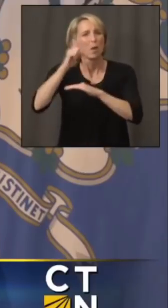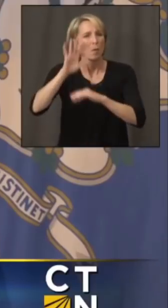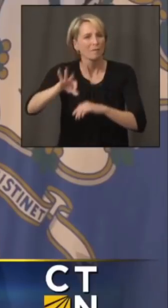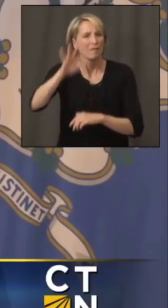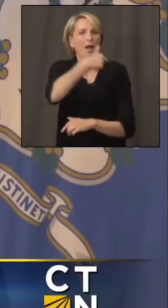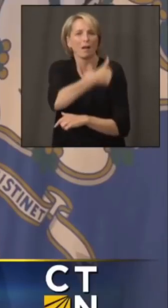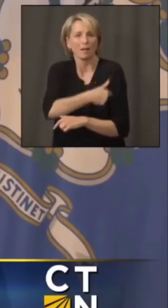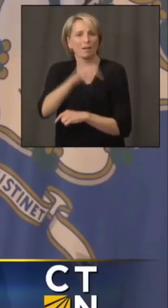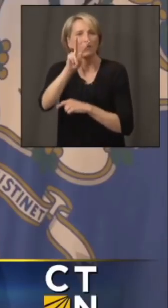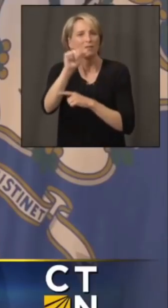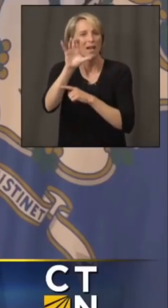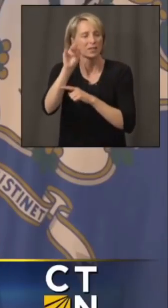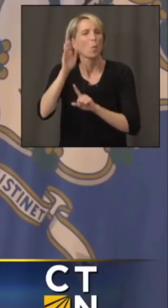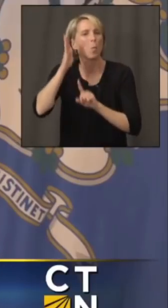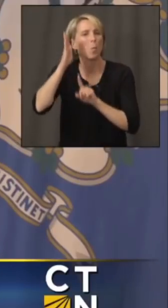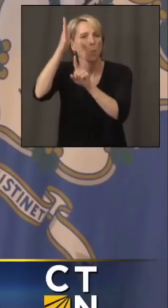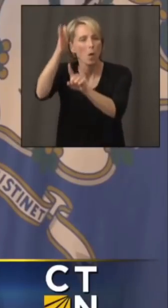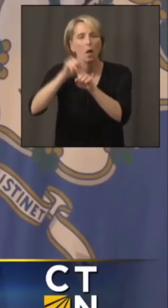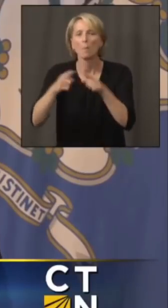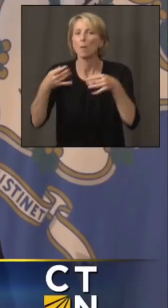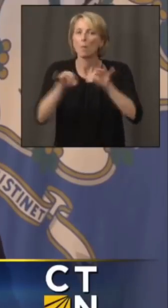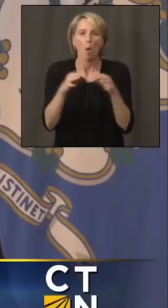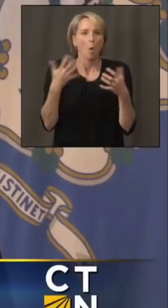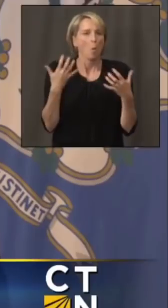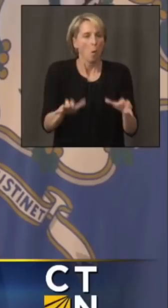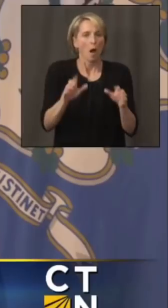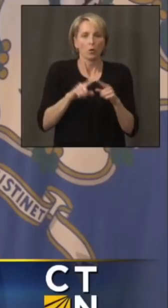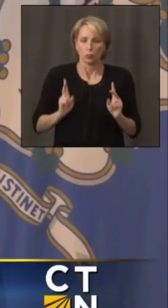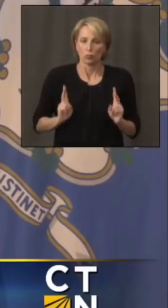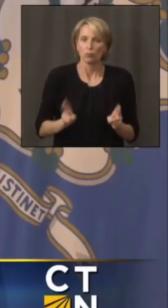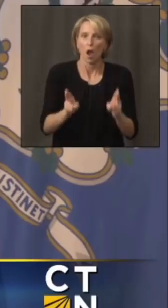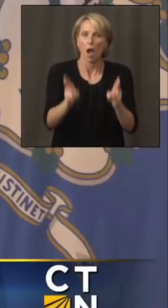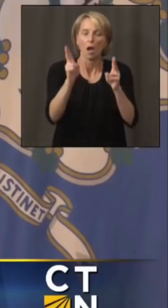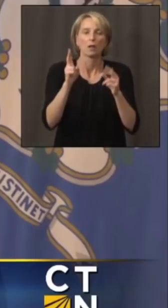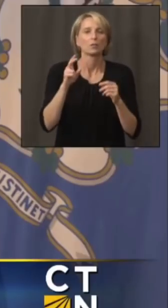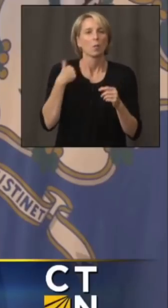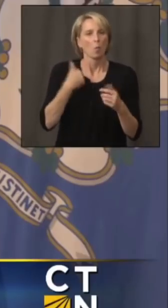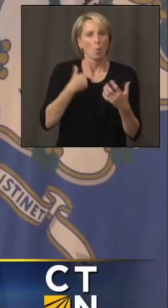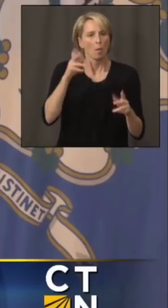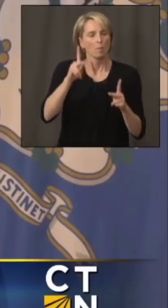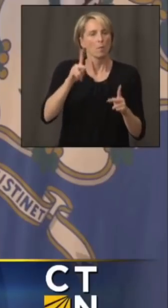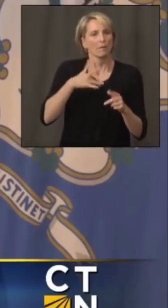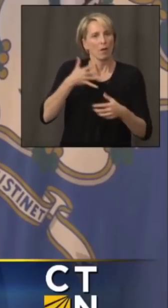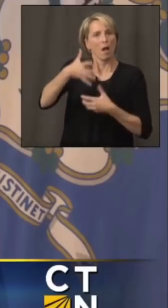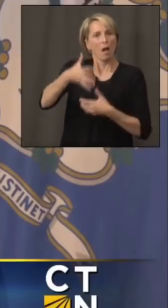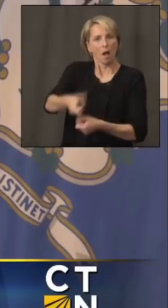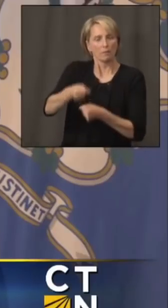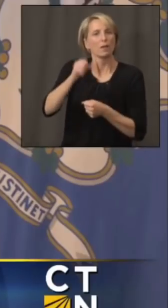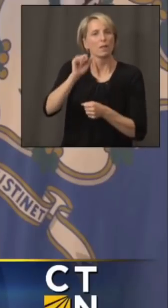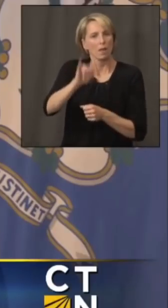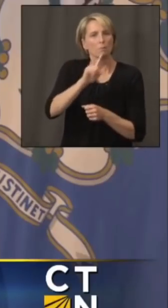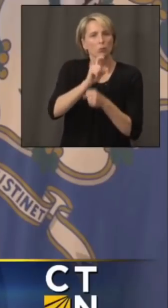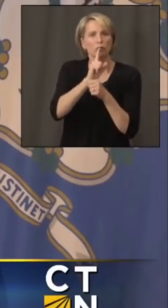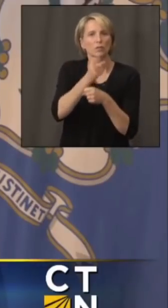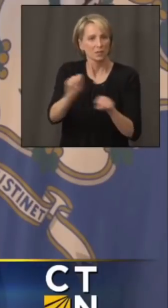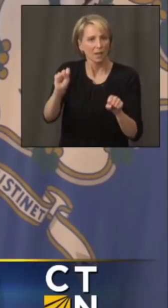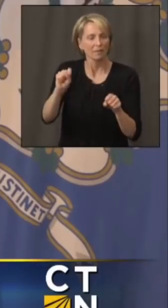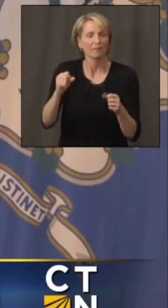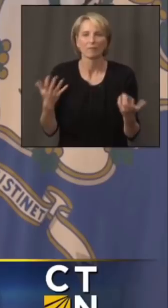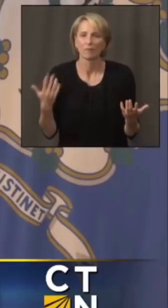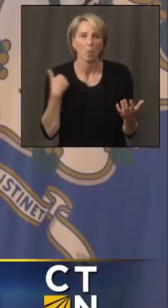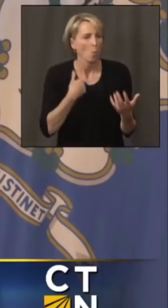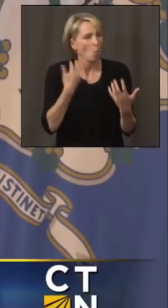we did it in the appropriate way so that the therapy of the vaccine could be safe. If people have doubts about that, we're not going to be able to implement